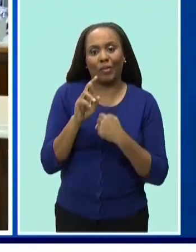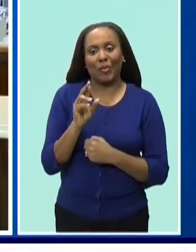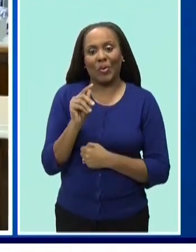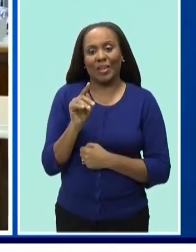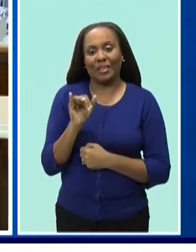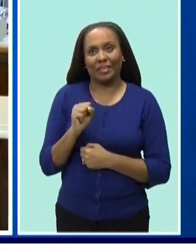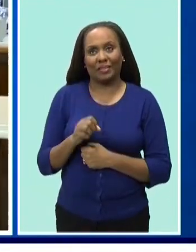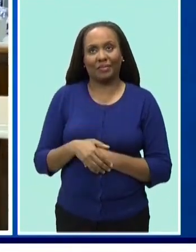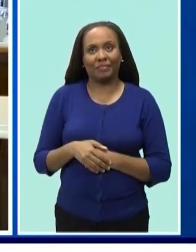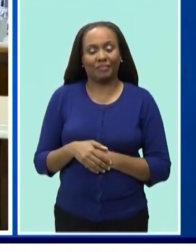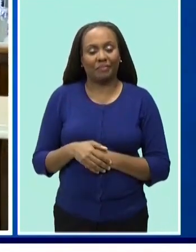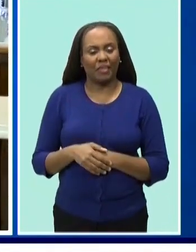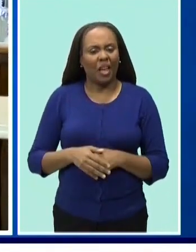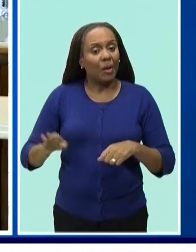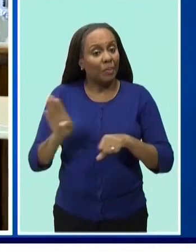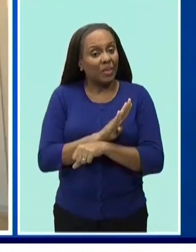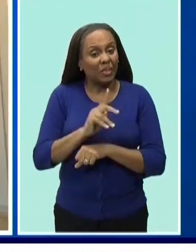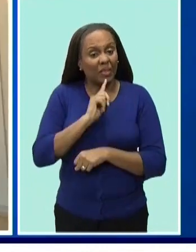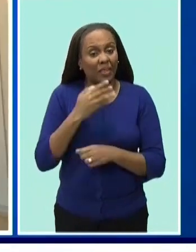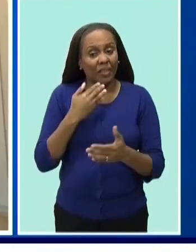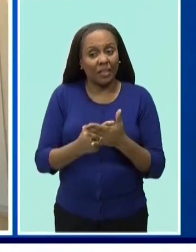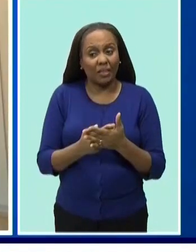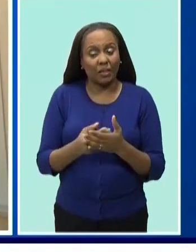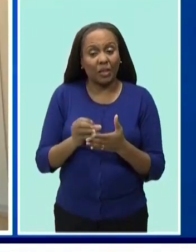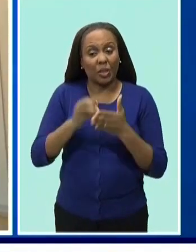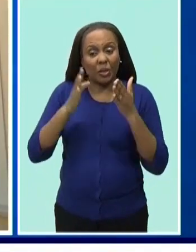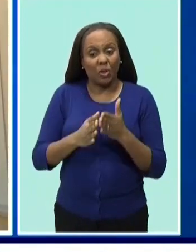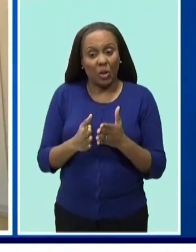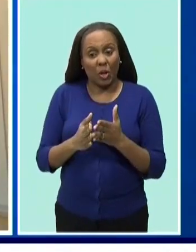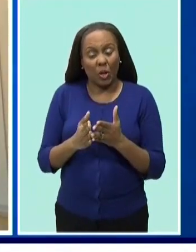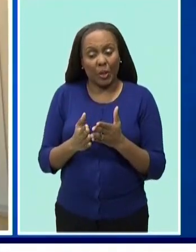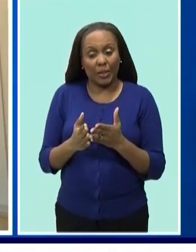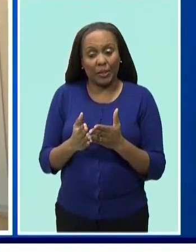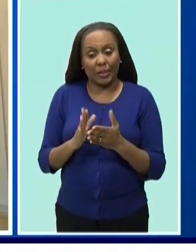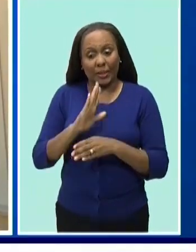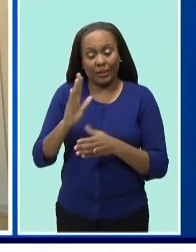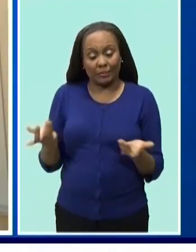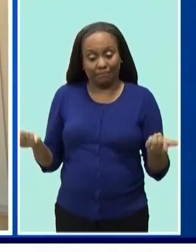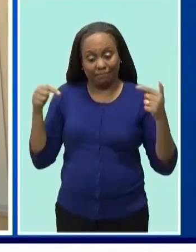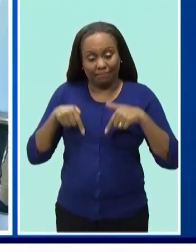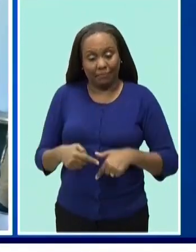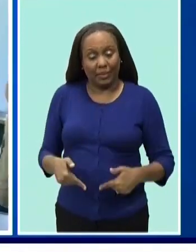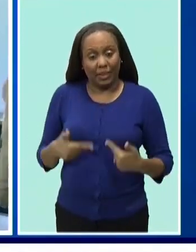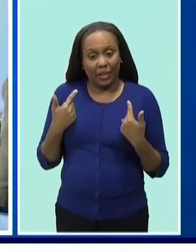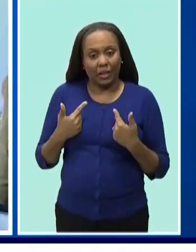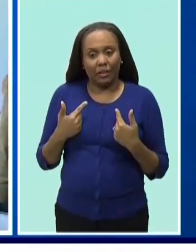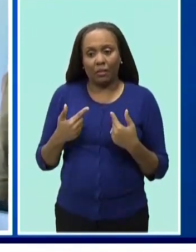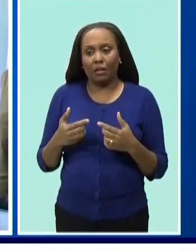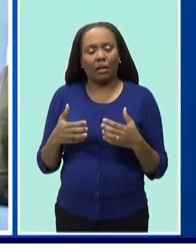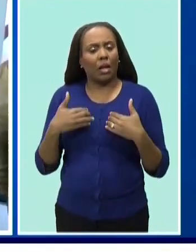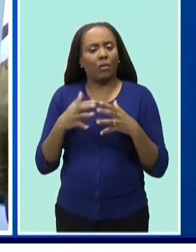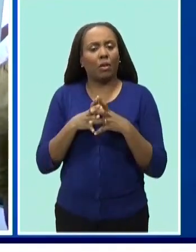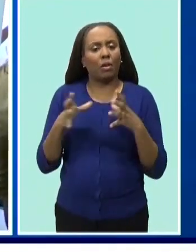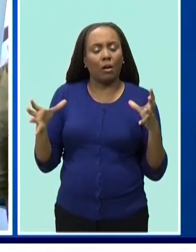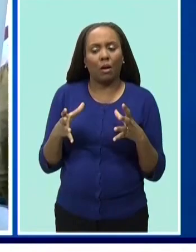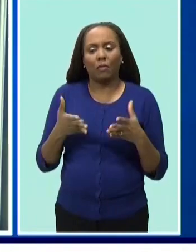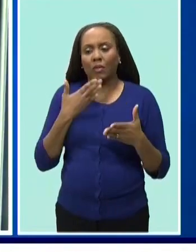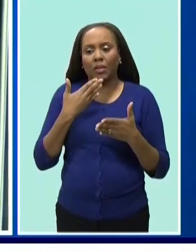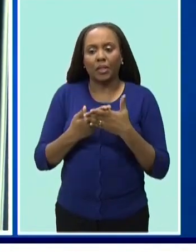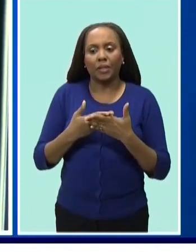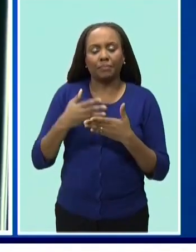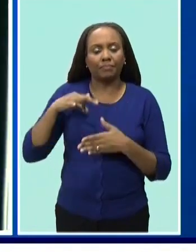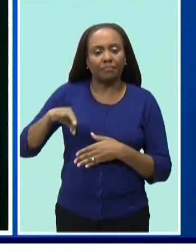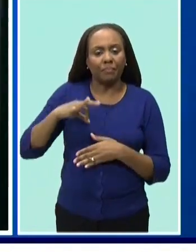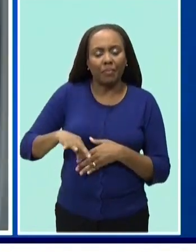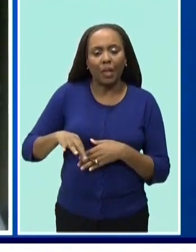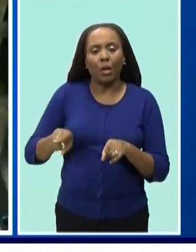good. Since the students move in, there is an increase. We have a lot of good deals to offer for the students. We also have a